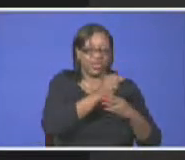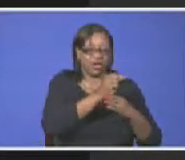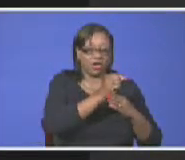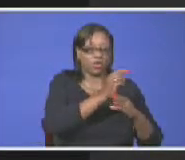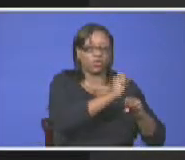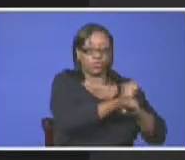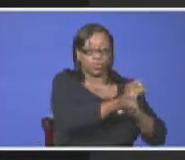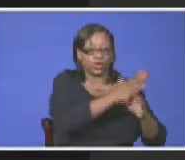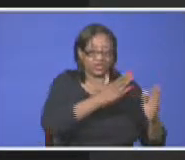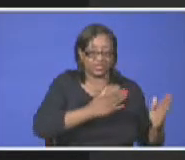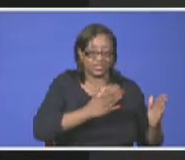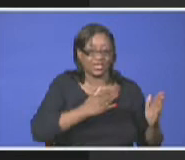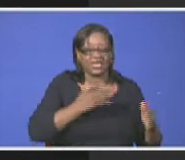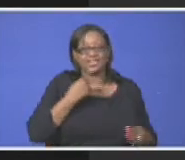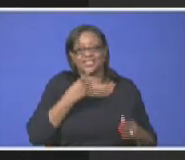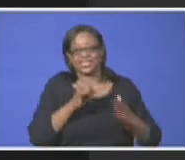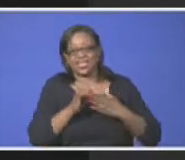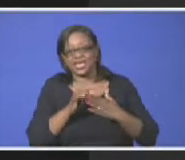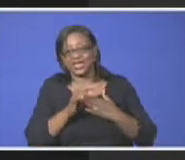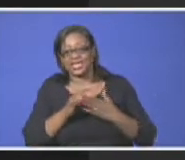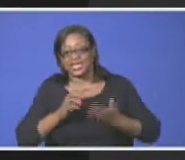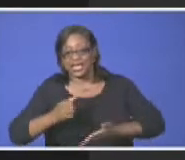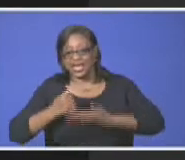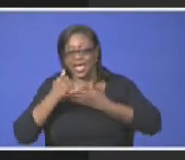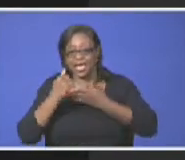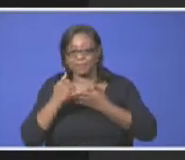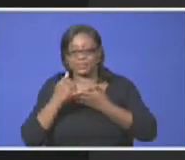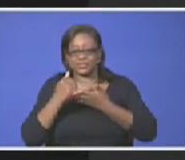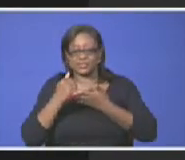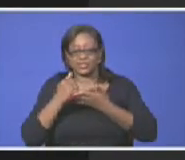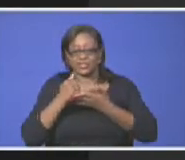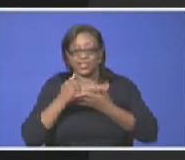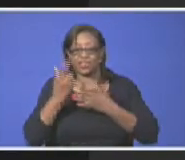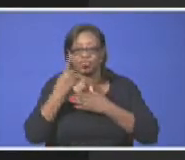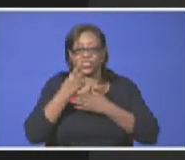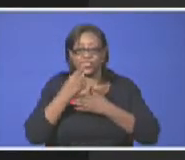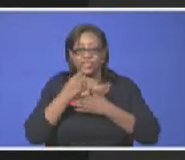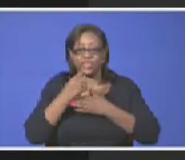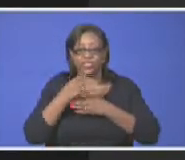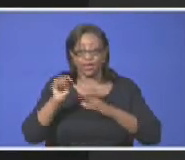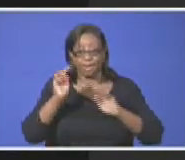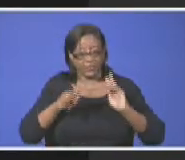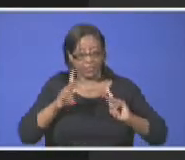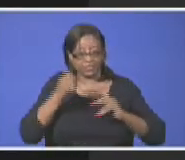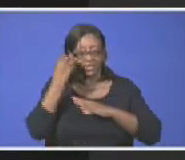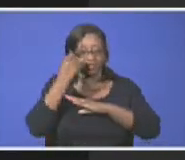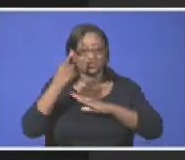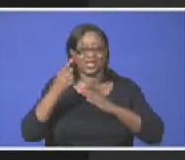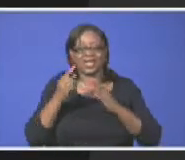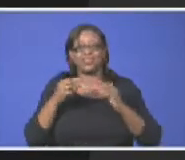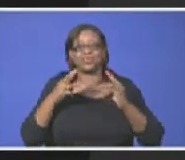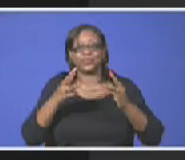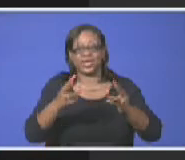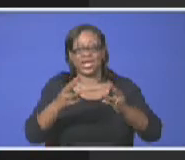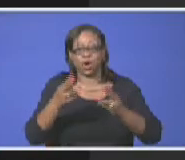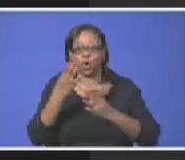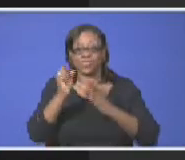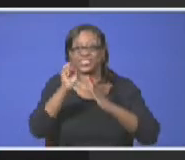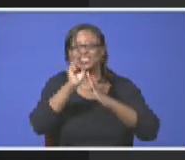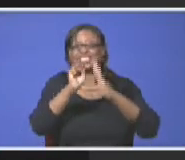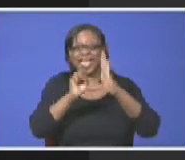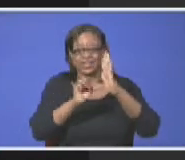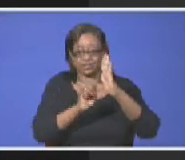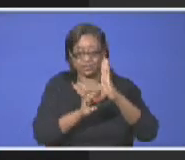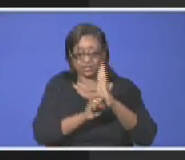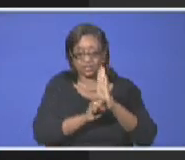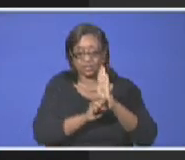a sector-wide document that sets the minimum standards for such relationship between our